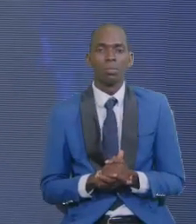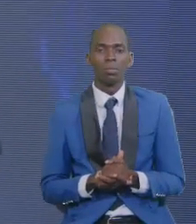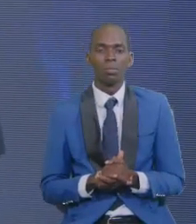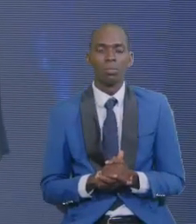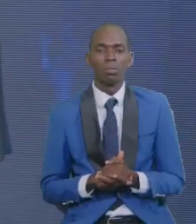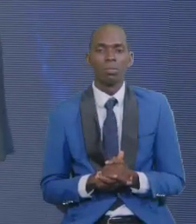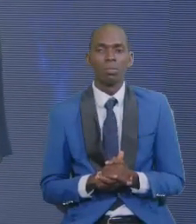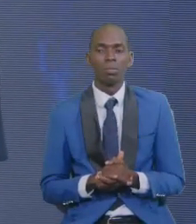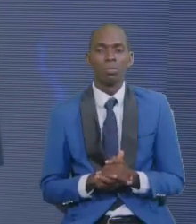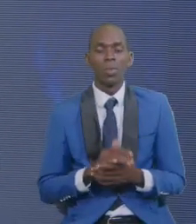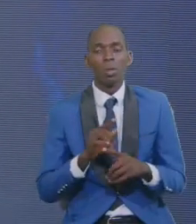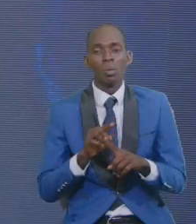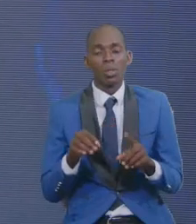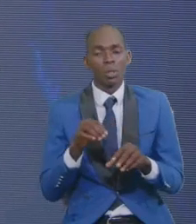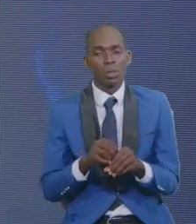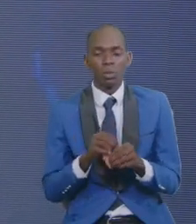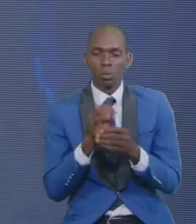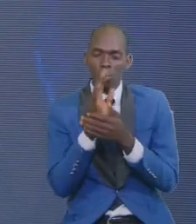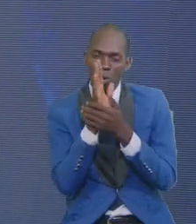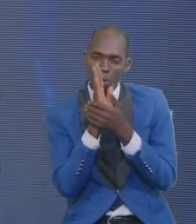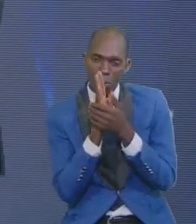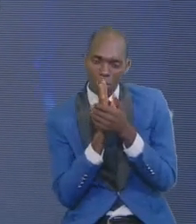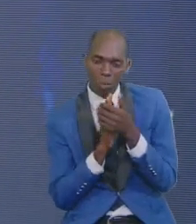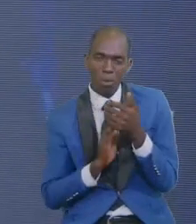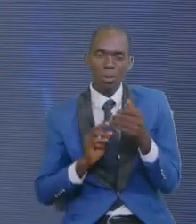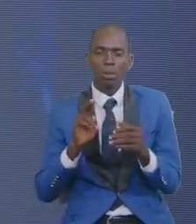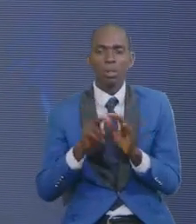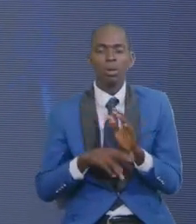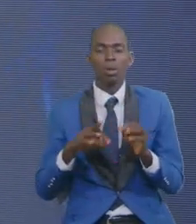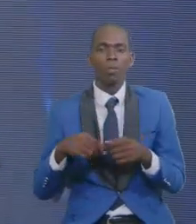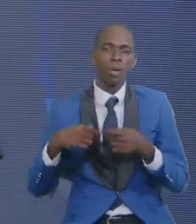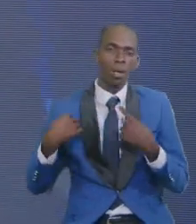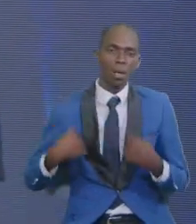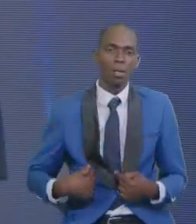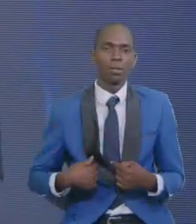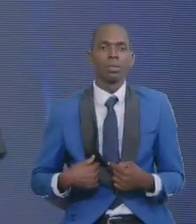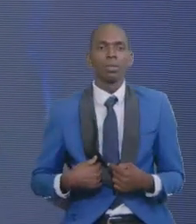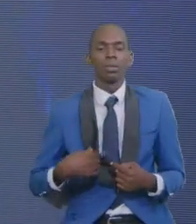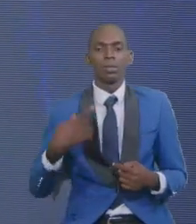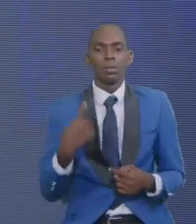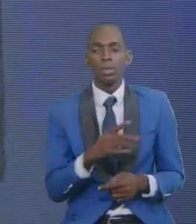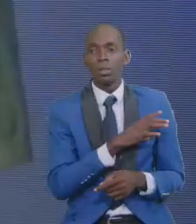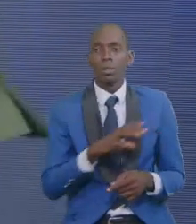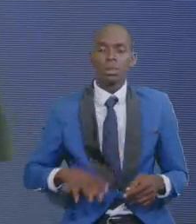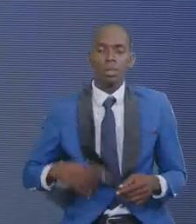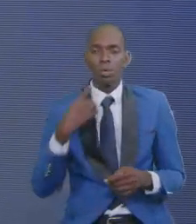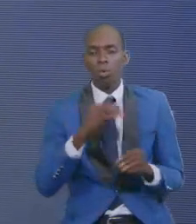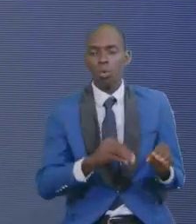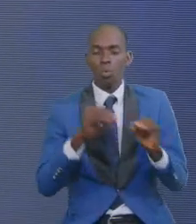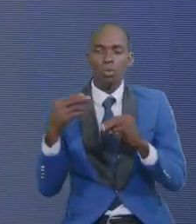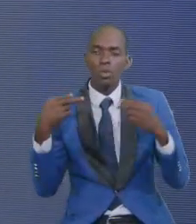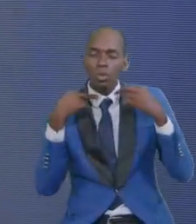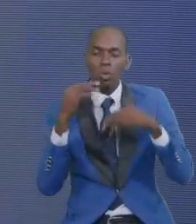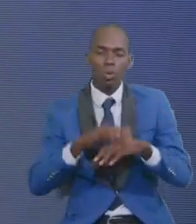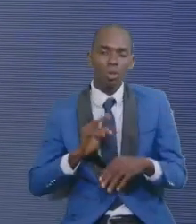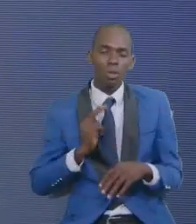But in lowliness of mind, the Christ who has put the yoke on us to cultivate is